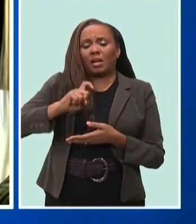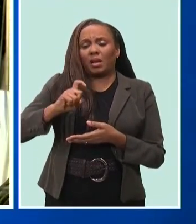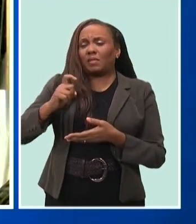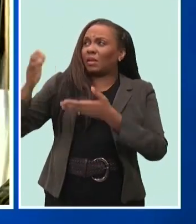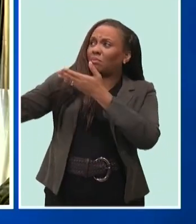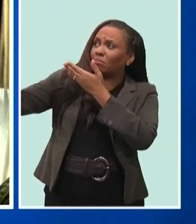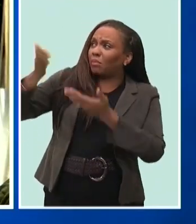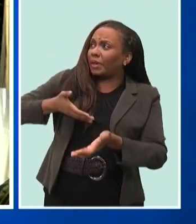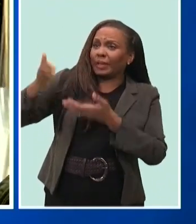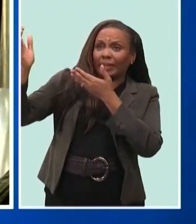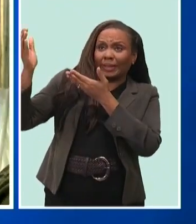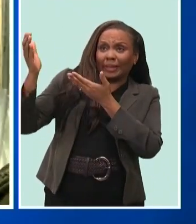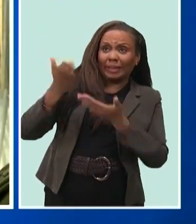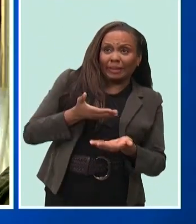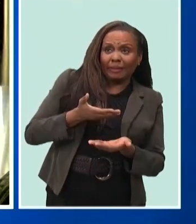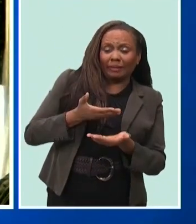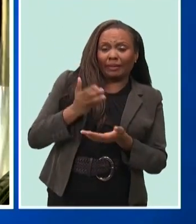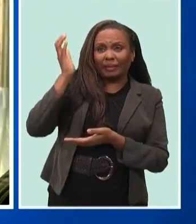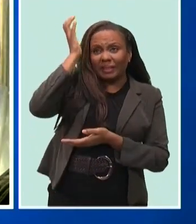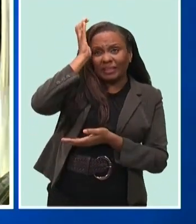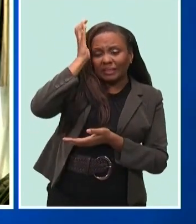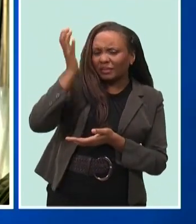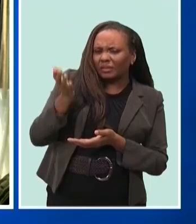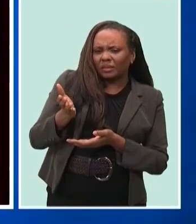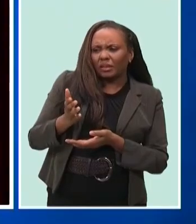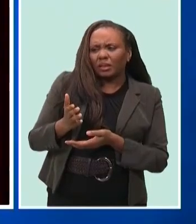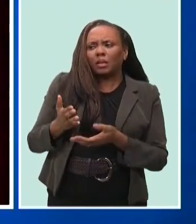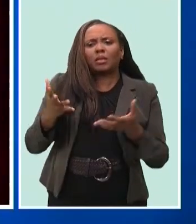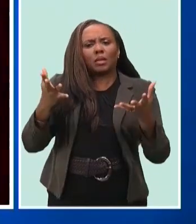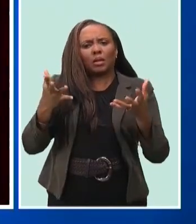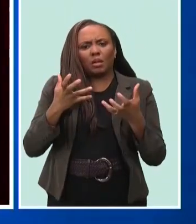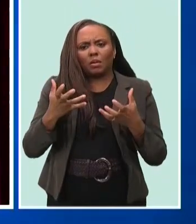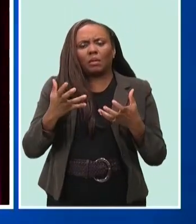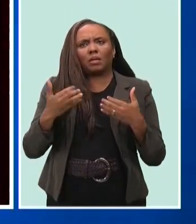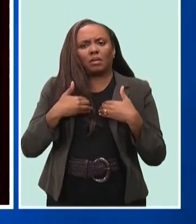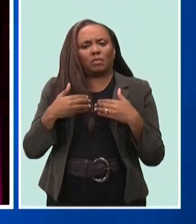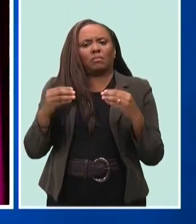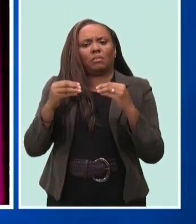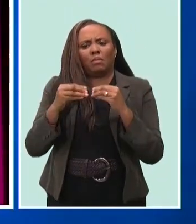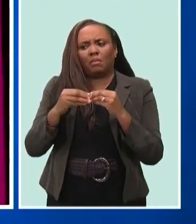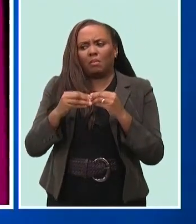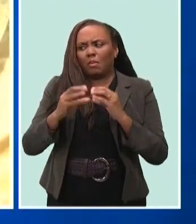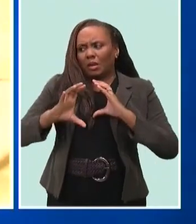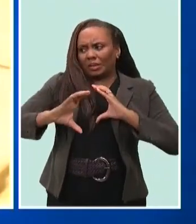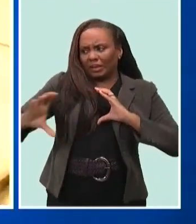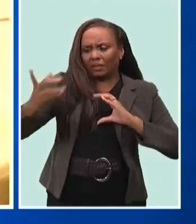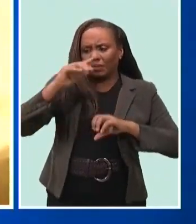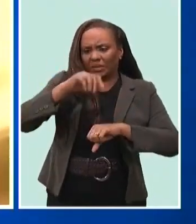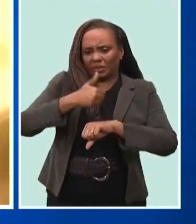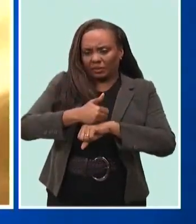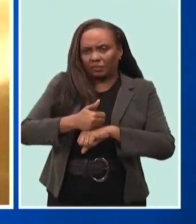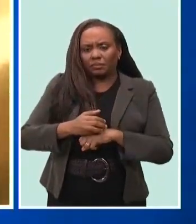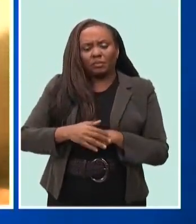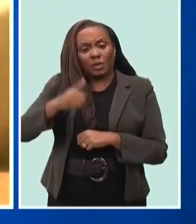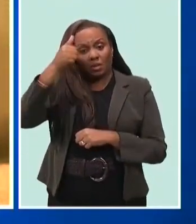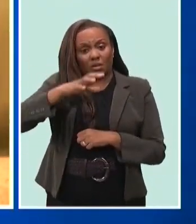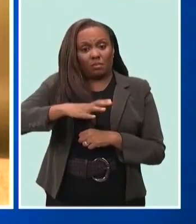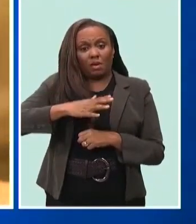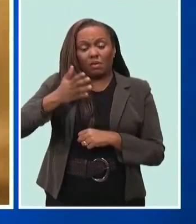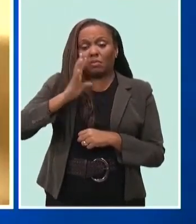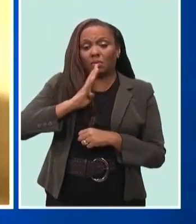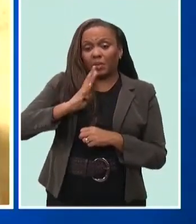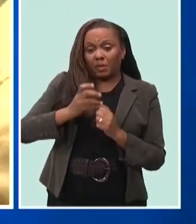are. Expansion plans include additional containers and solar photovoltaic energy. Mr. Logan was speaking after a tour